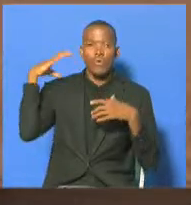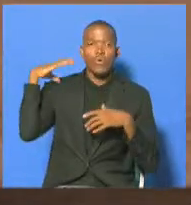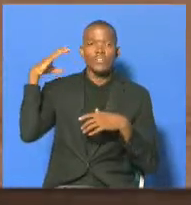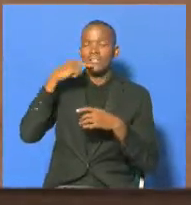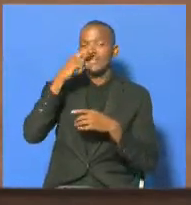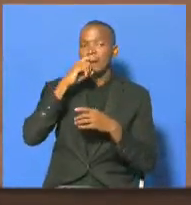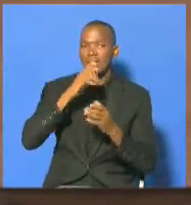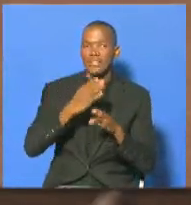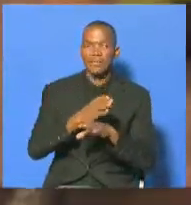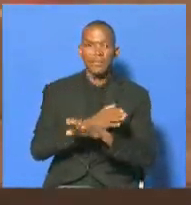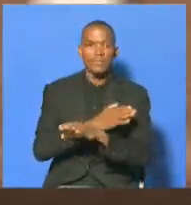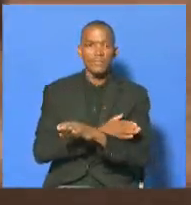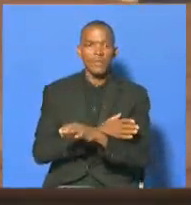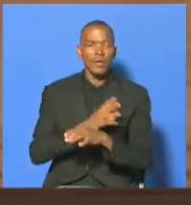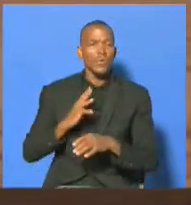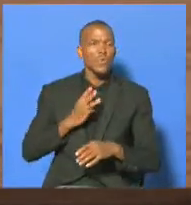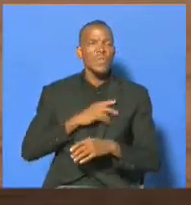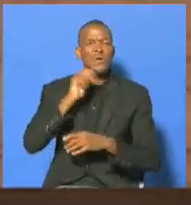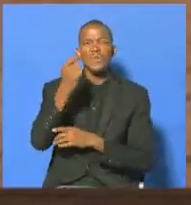improve. Ruina,